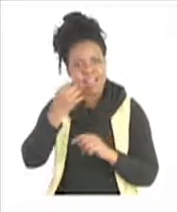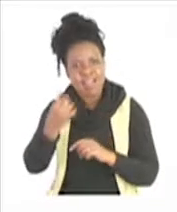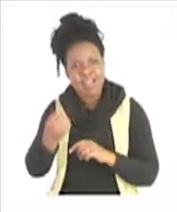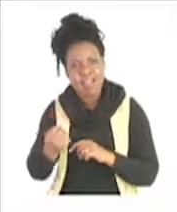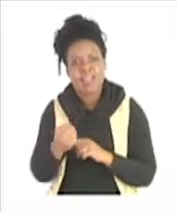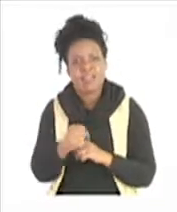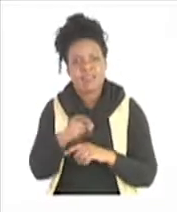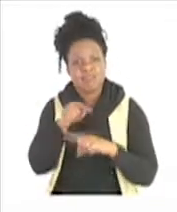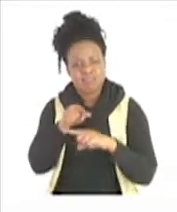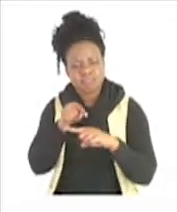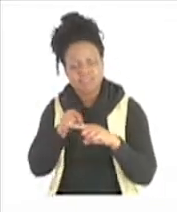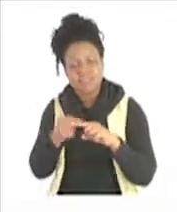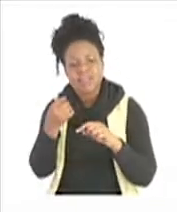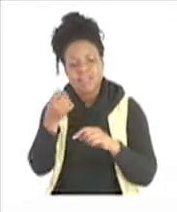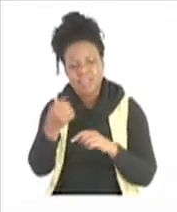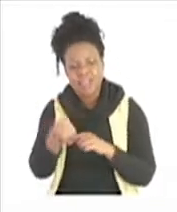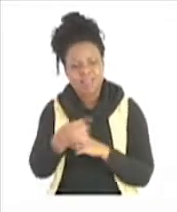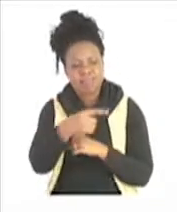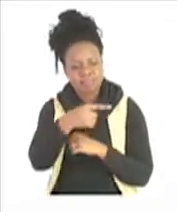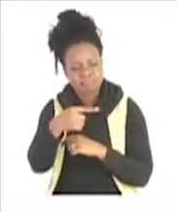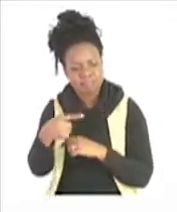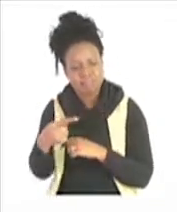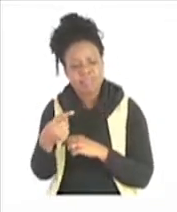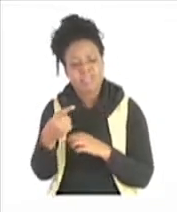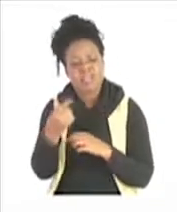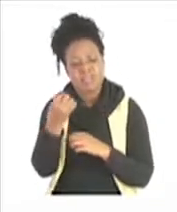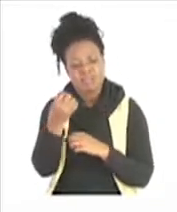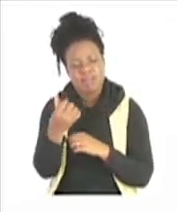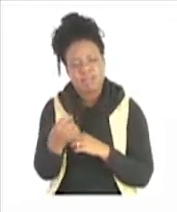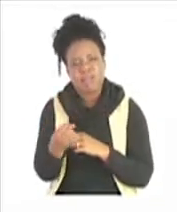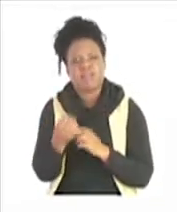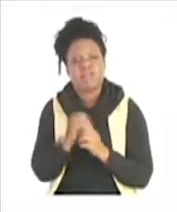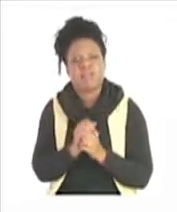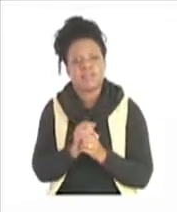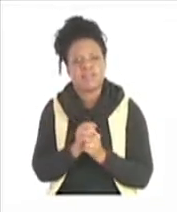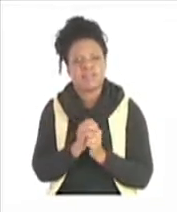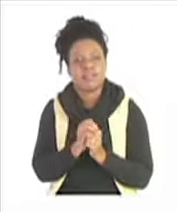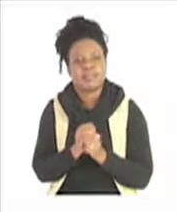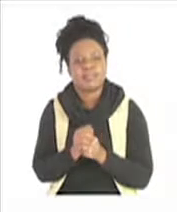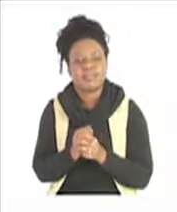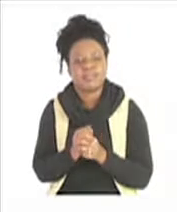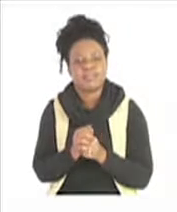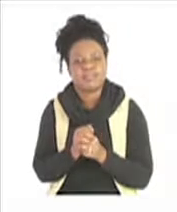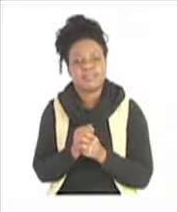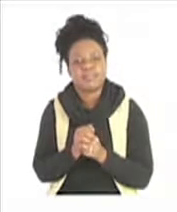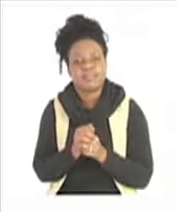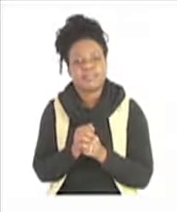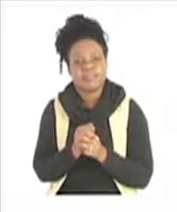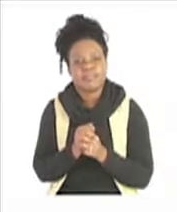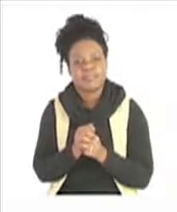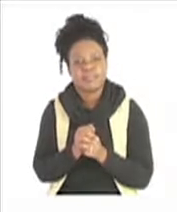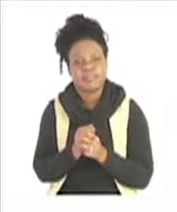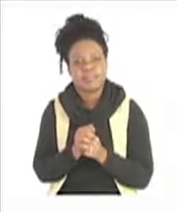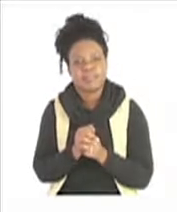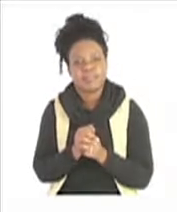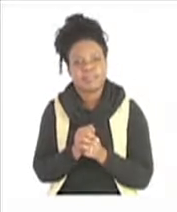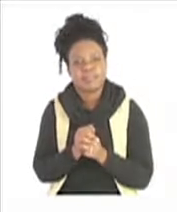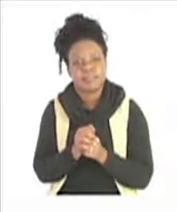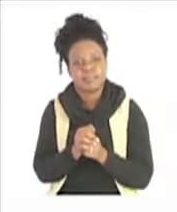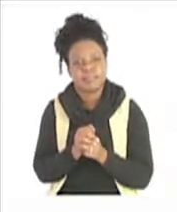sum. And lastly, 5 times 4 plus